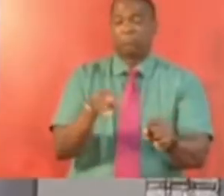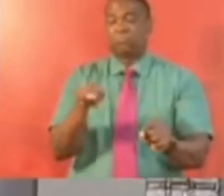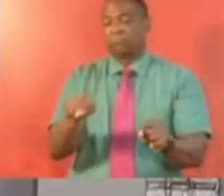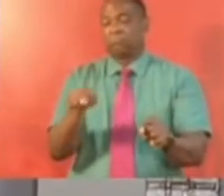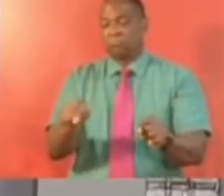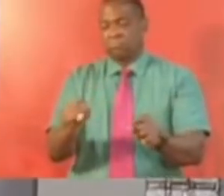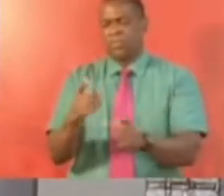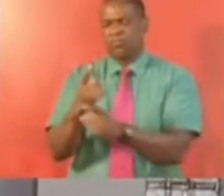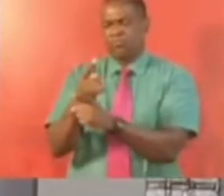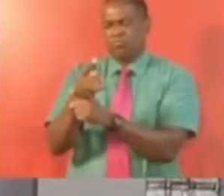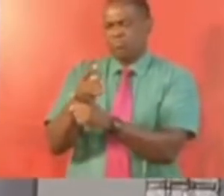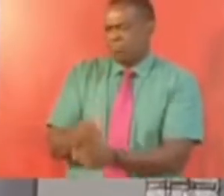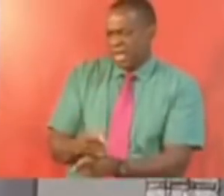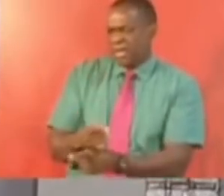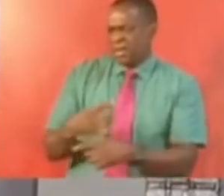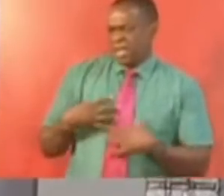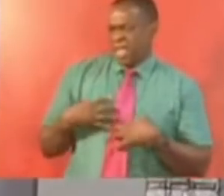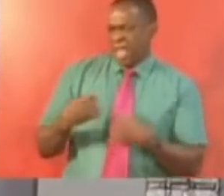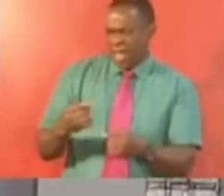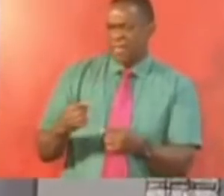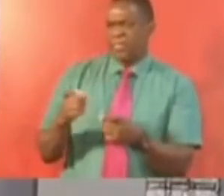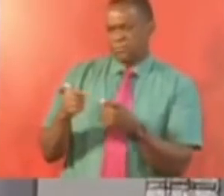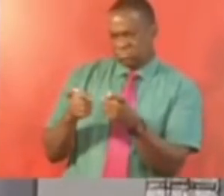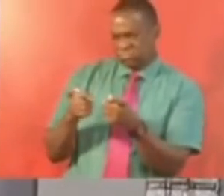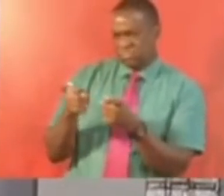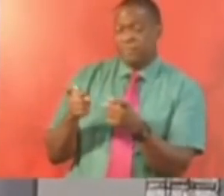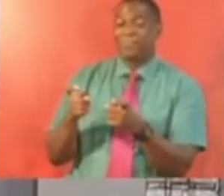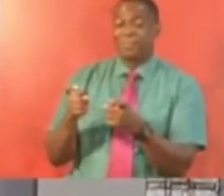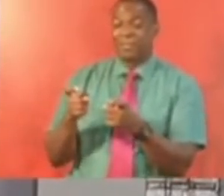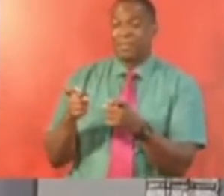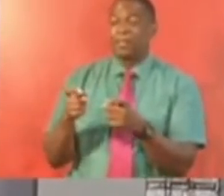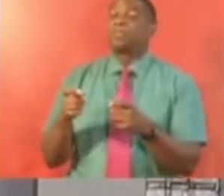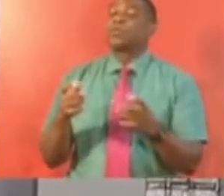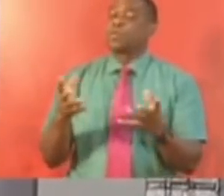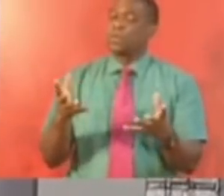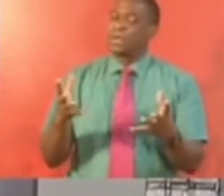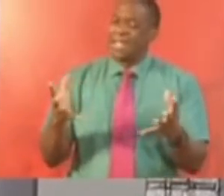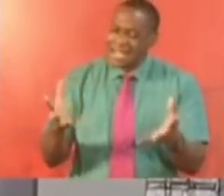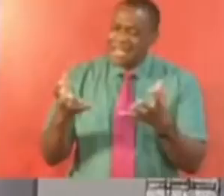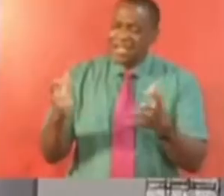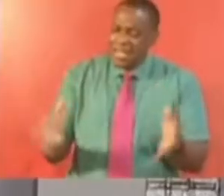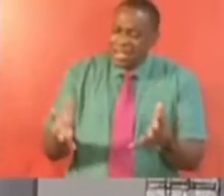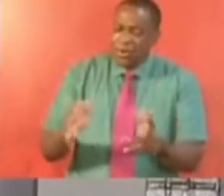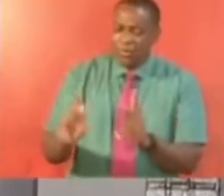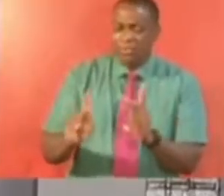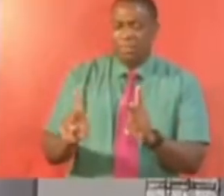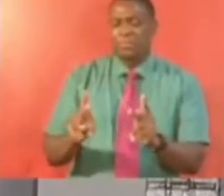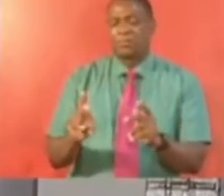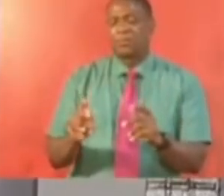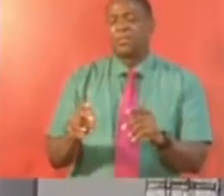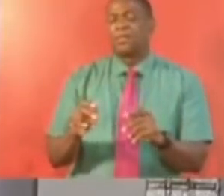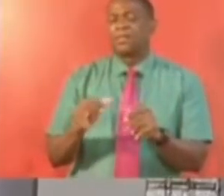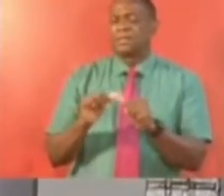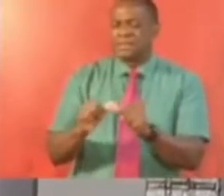cancer treatment, watch their weight, and do all the common sense things. Okay, but Ian, I want to really thank you for that question.